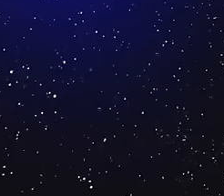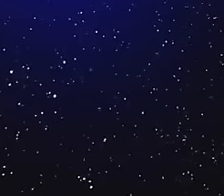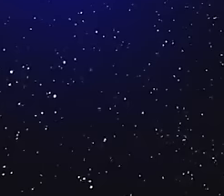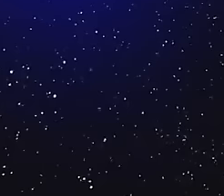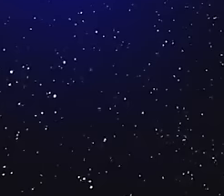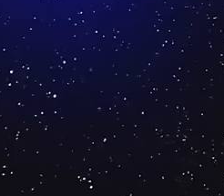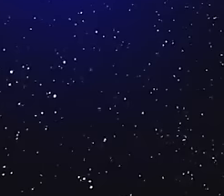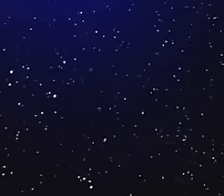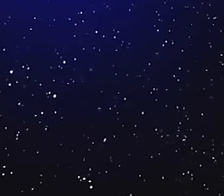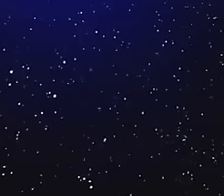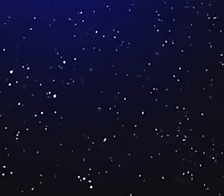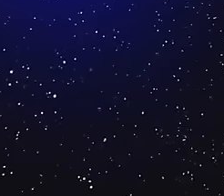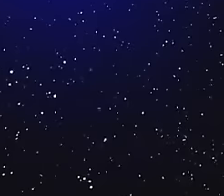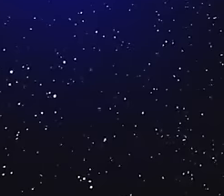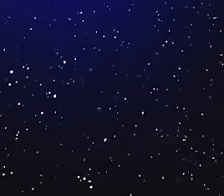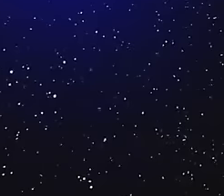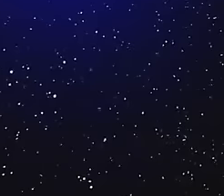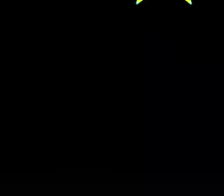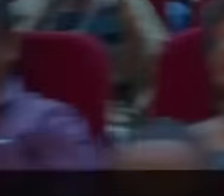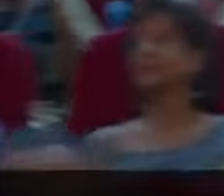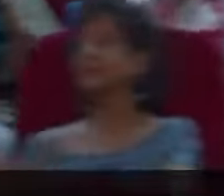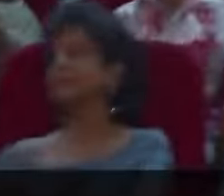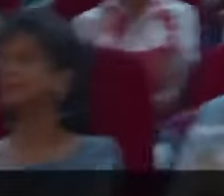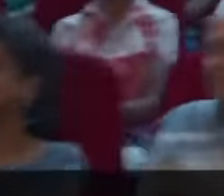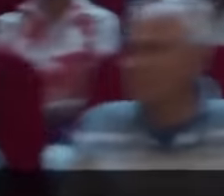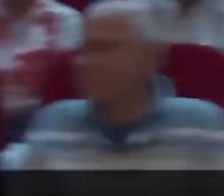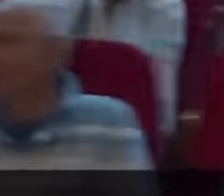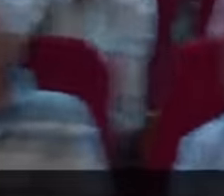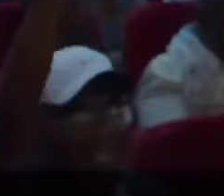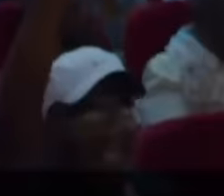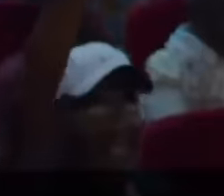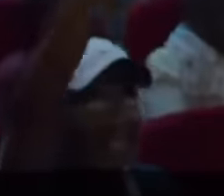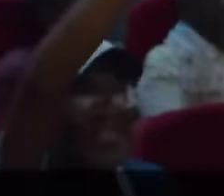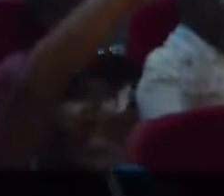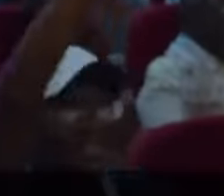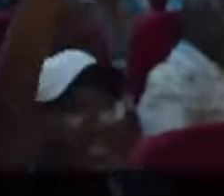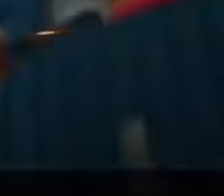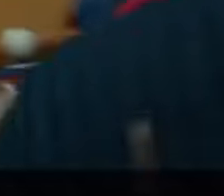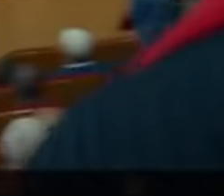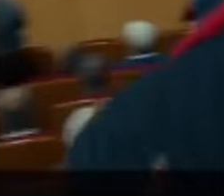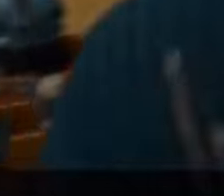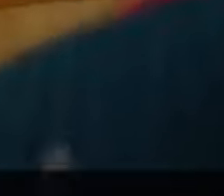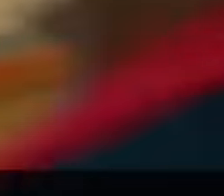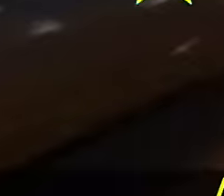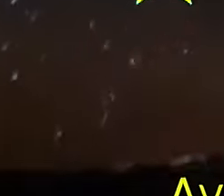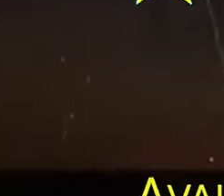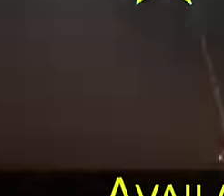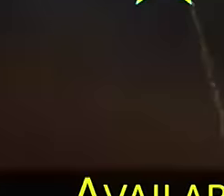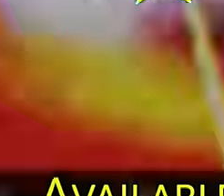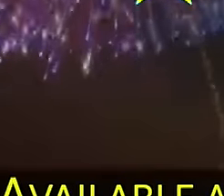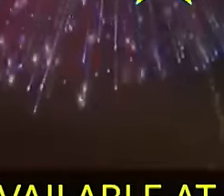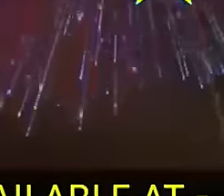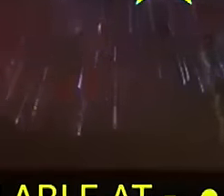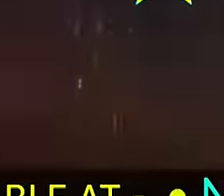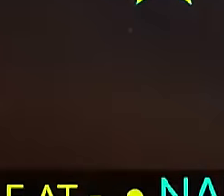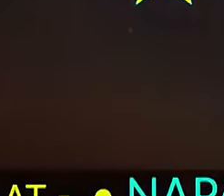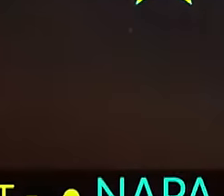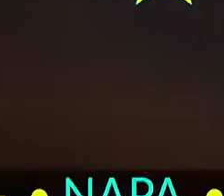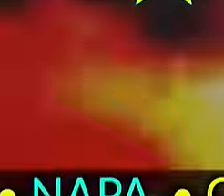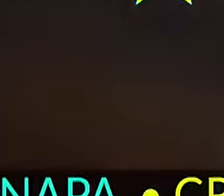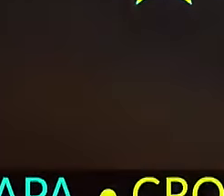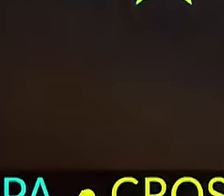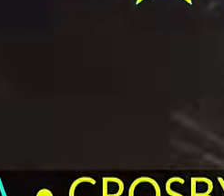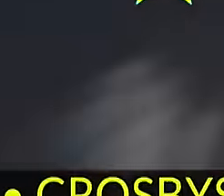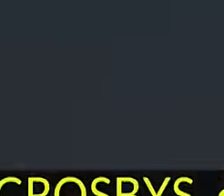night protection. This carnival season, the event you must experience is Calypso Spectacular through the